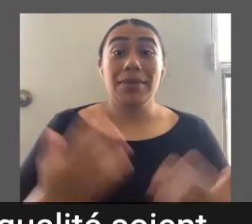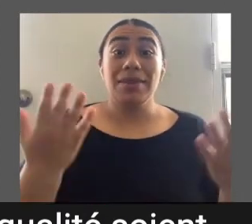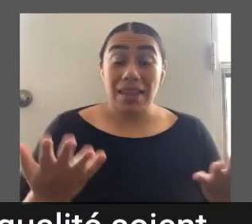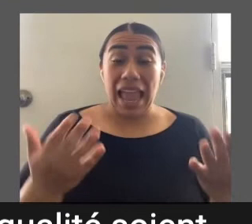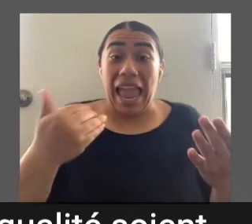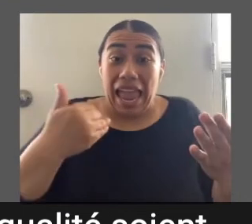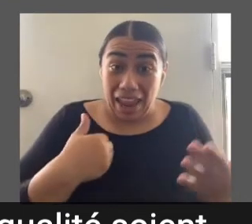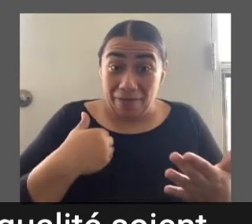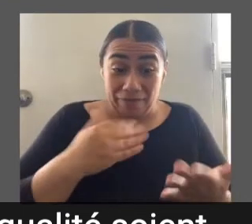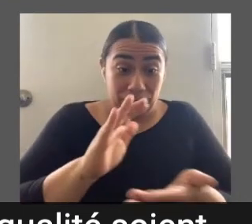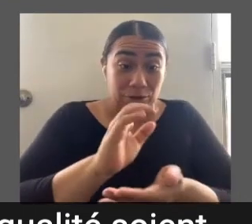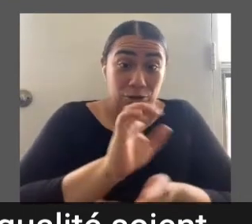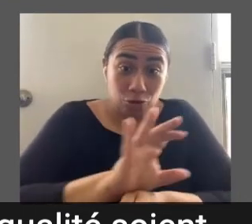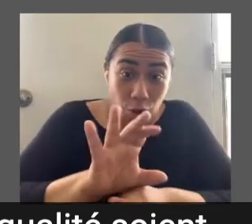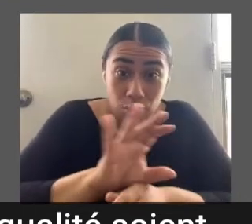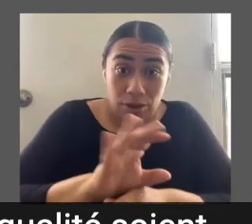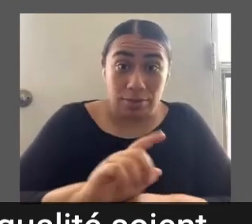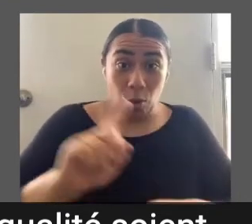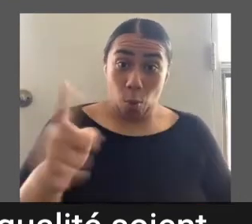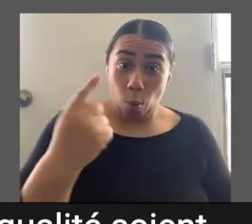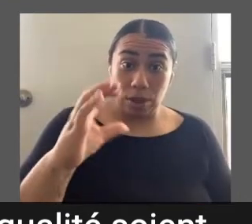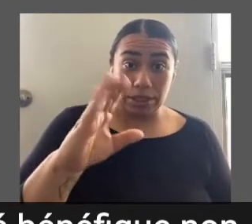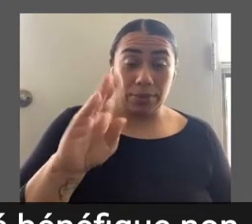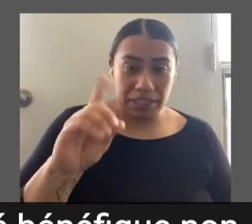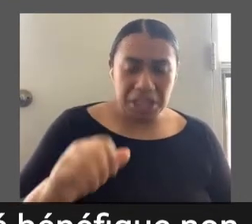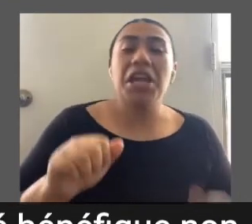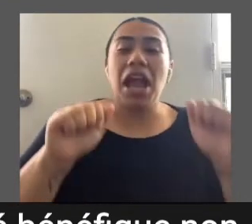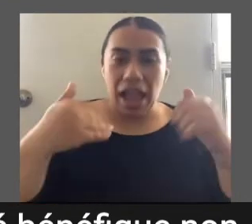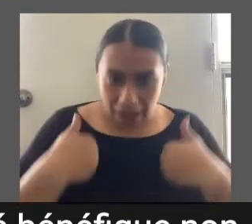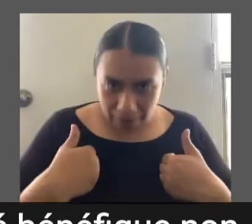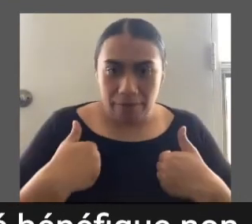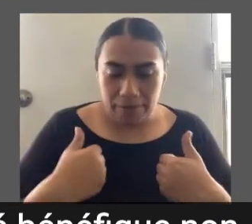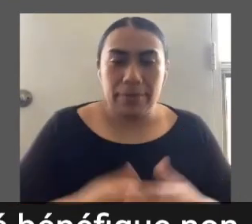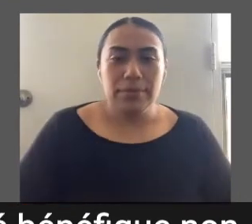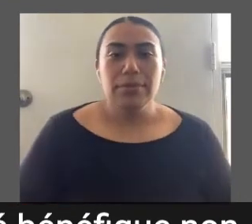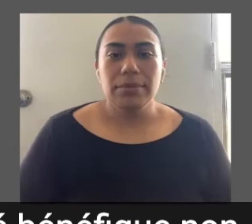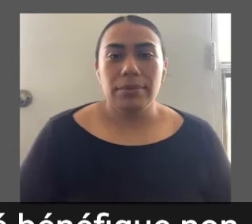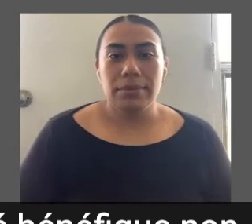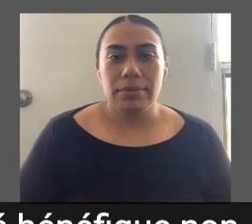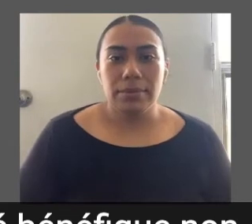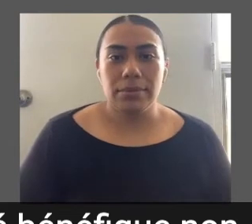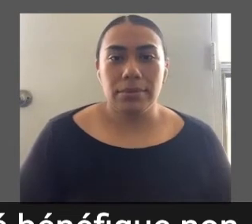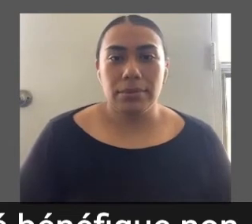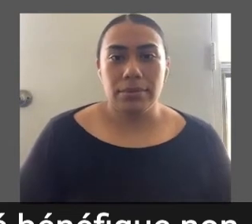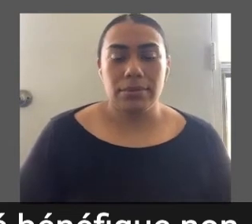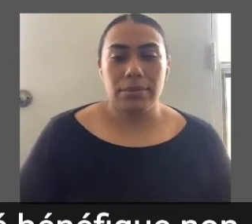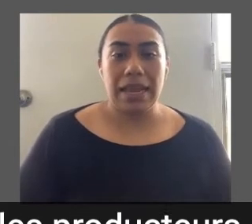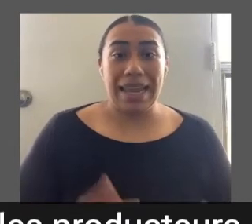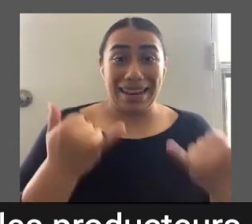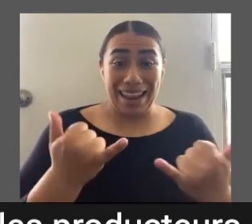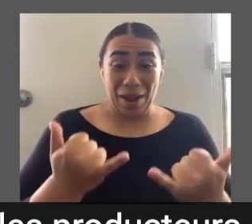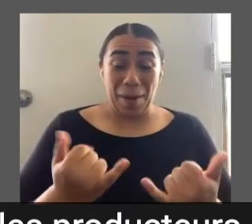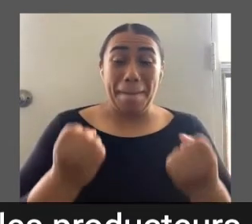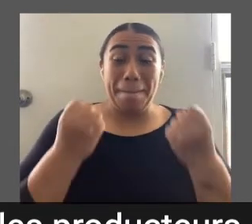that the highest quality products are available for patients. The introduction of edibles has been great not only